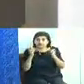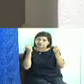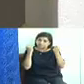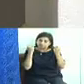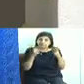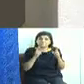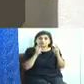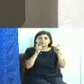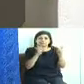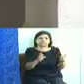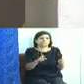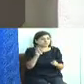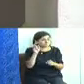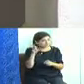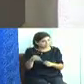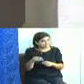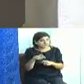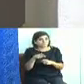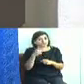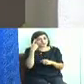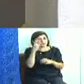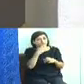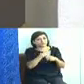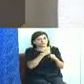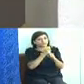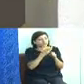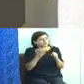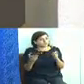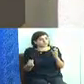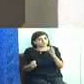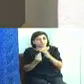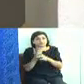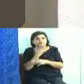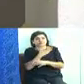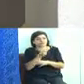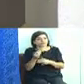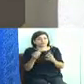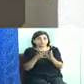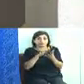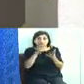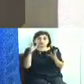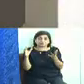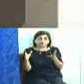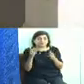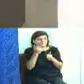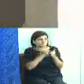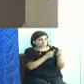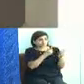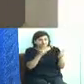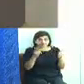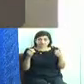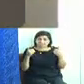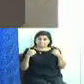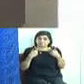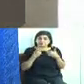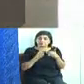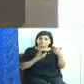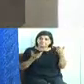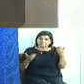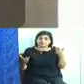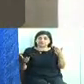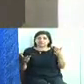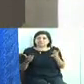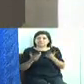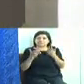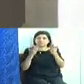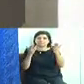gifts are needed to make things grow and prosper. And each of you has something to